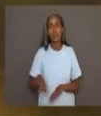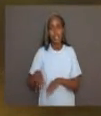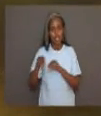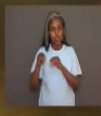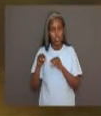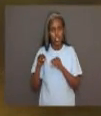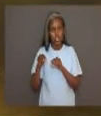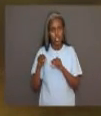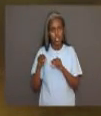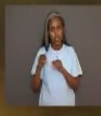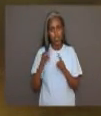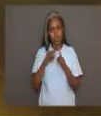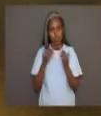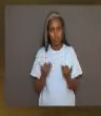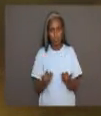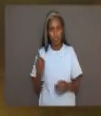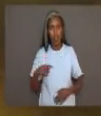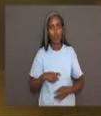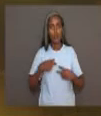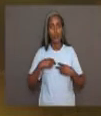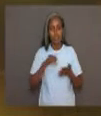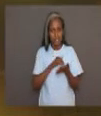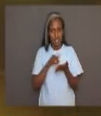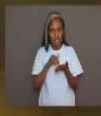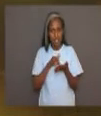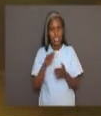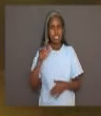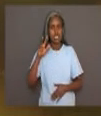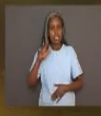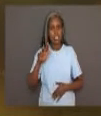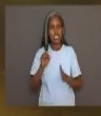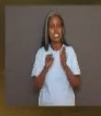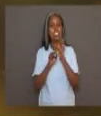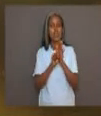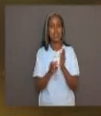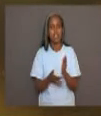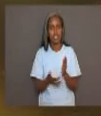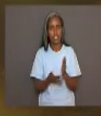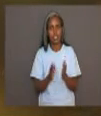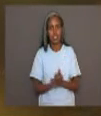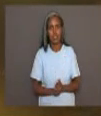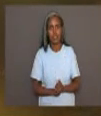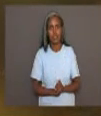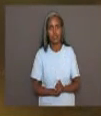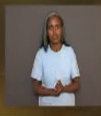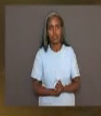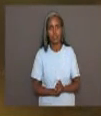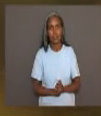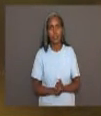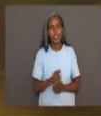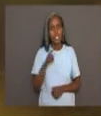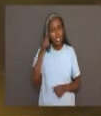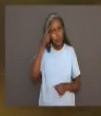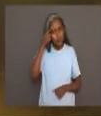Students, so far we have studied 3 sampling techniques. Can